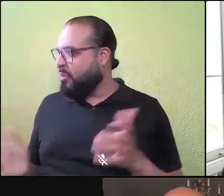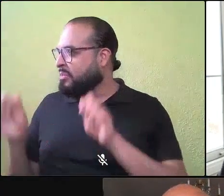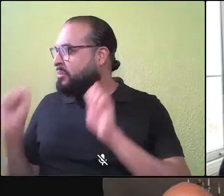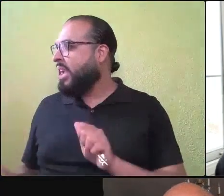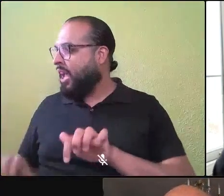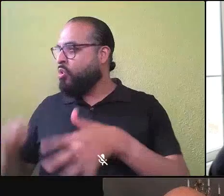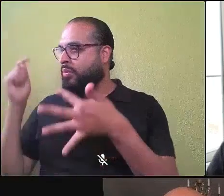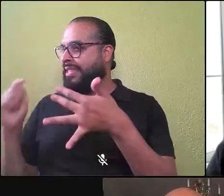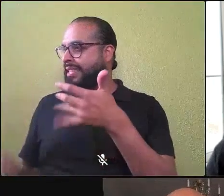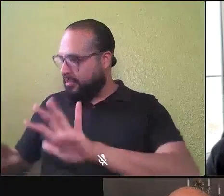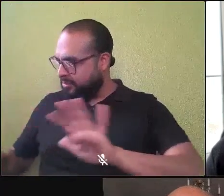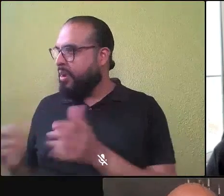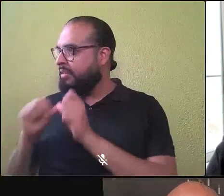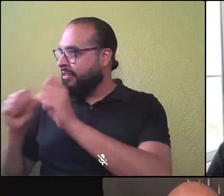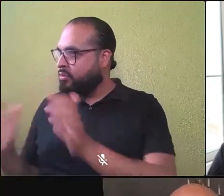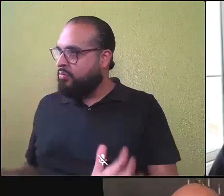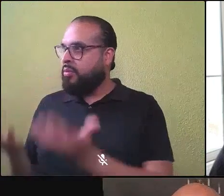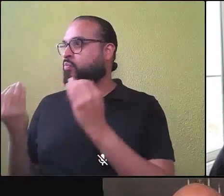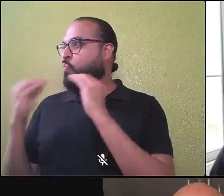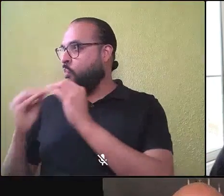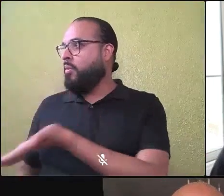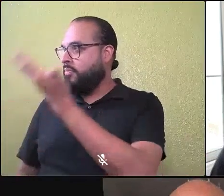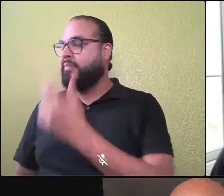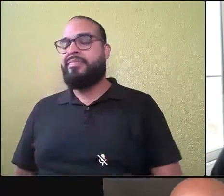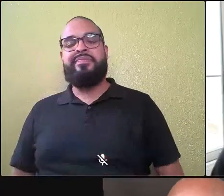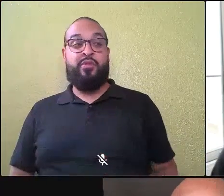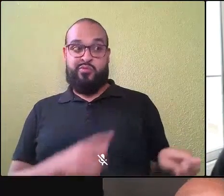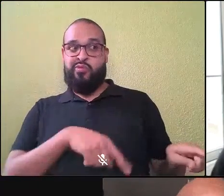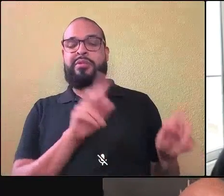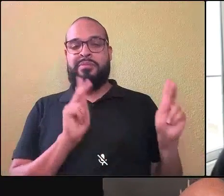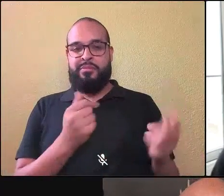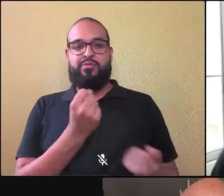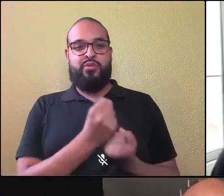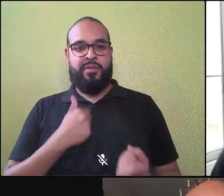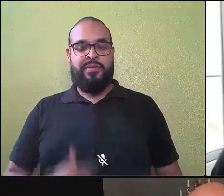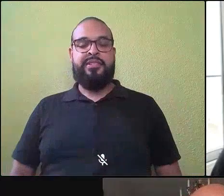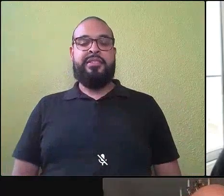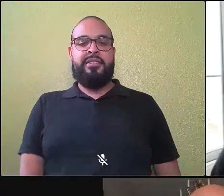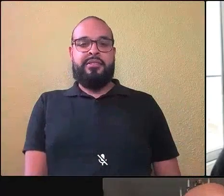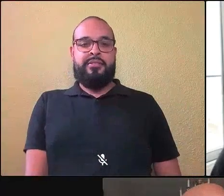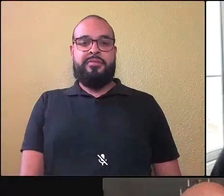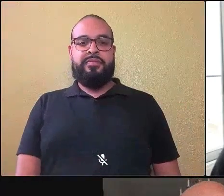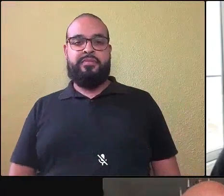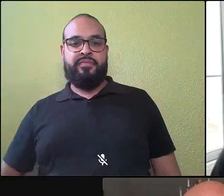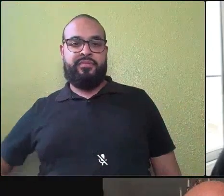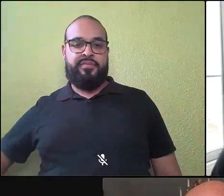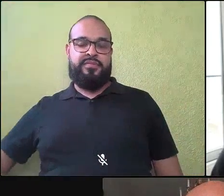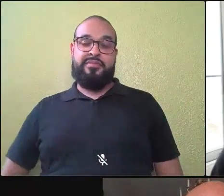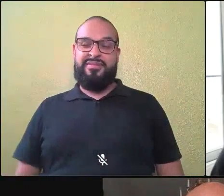how people have showed up for me recently. Thanks. I love hearing how people have showed up for each other,